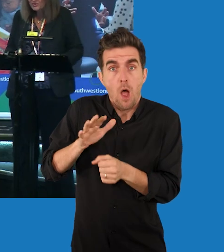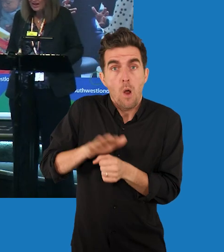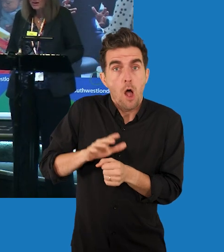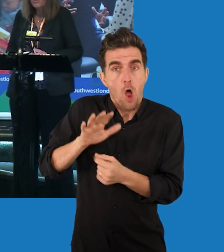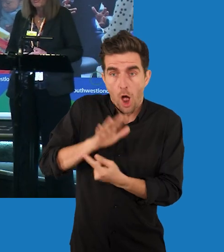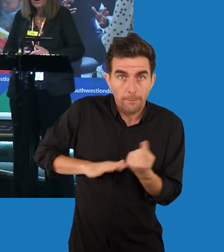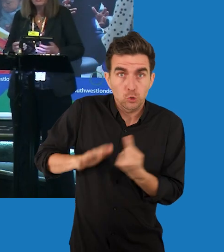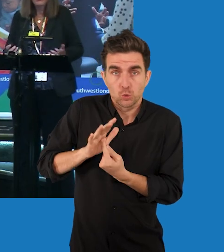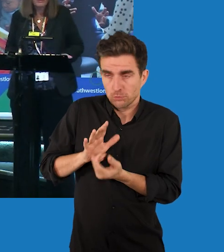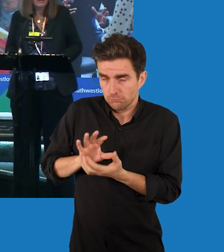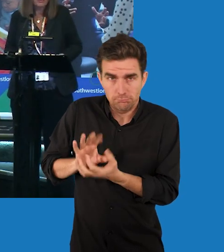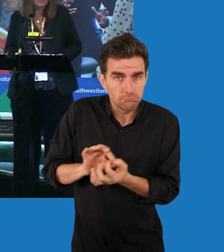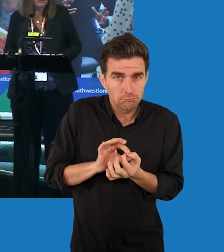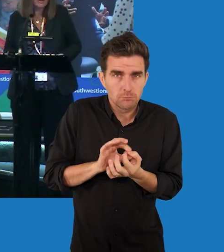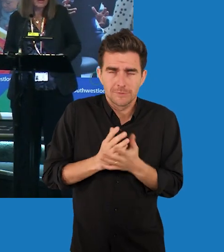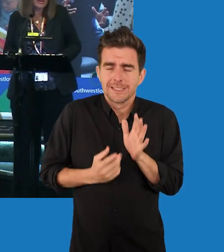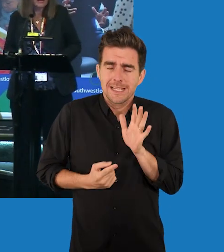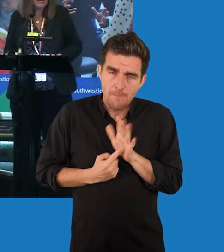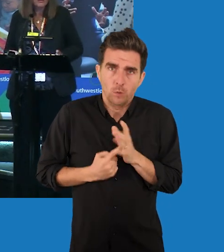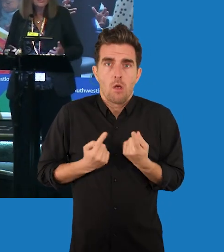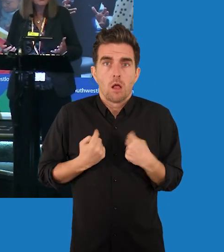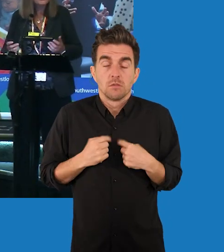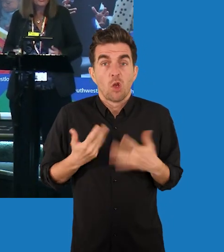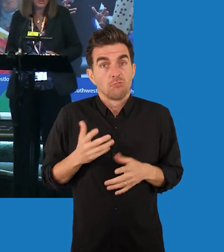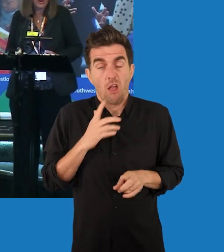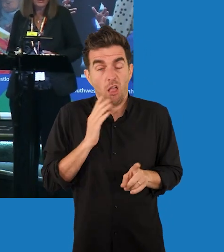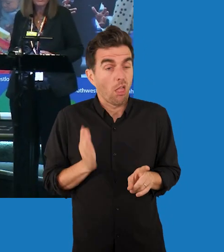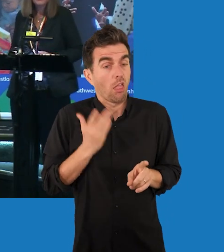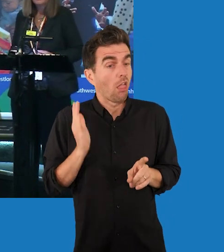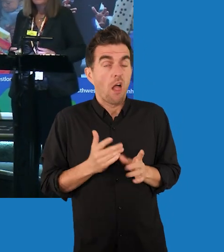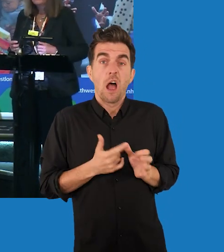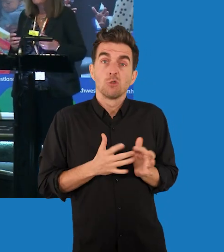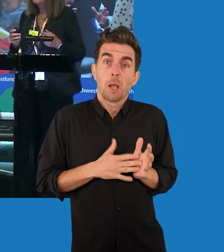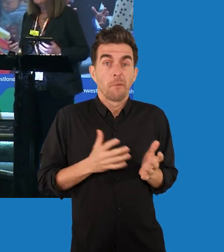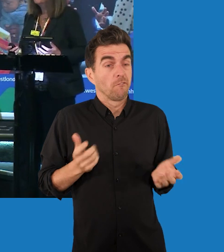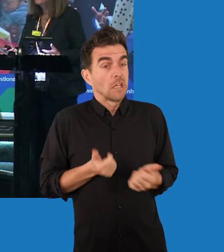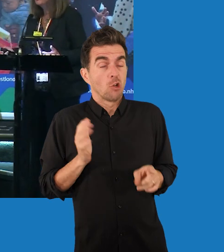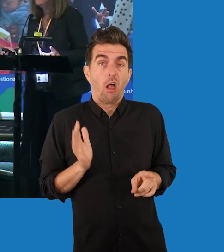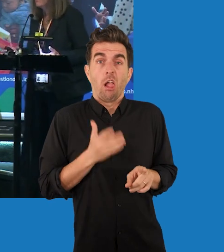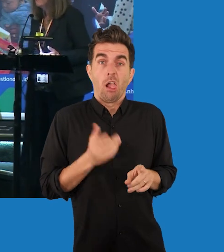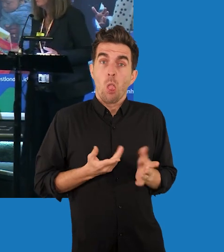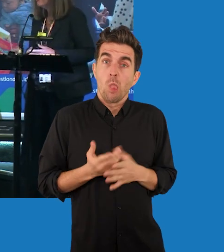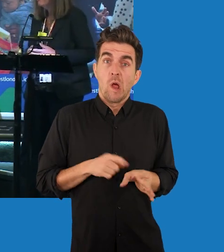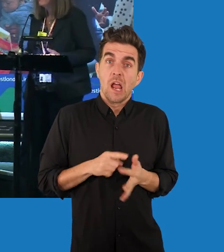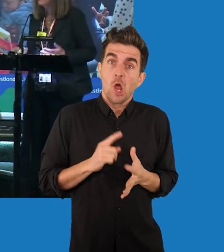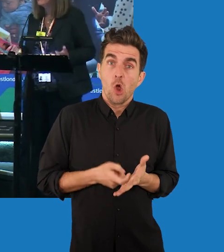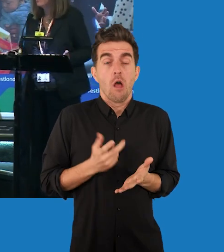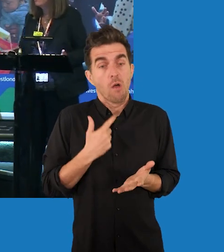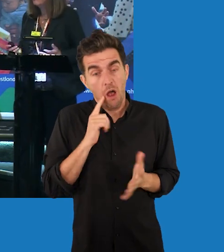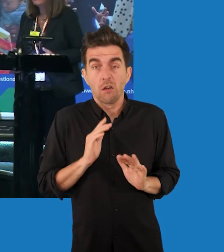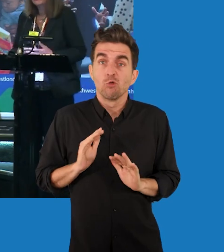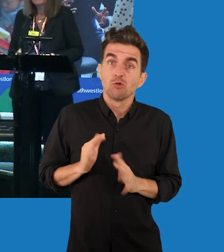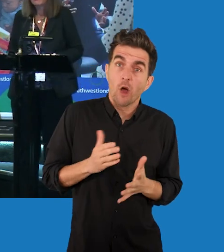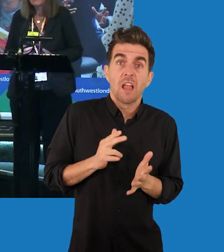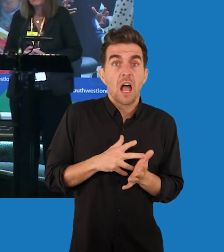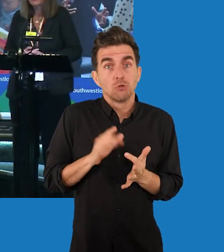do that working with our local communities. So it's very important to us that not just through an AGM, but throughout the year, when